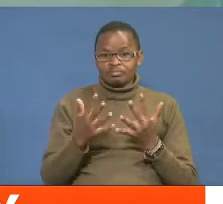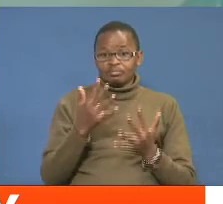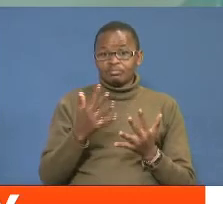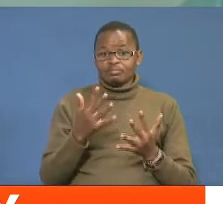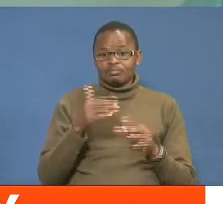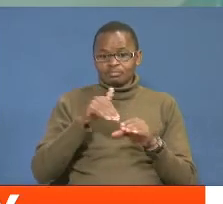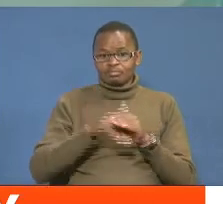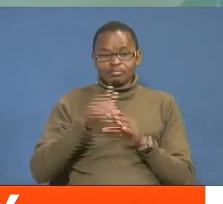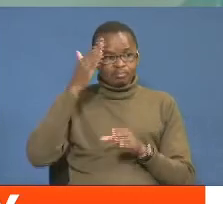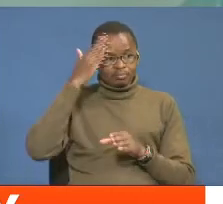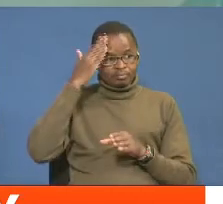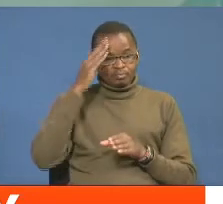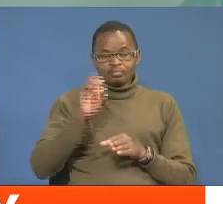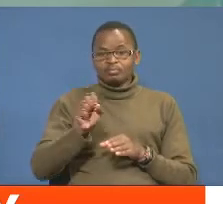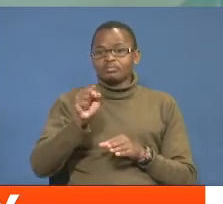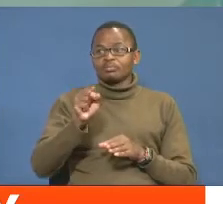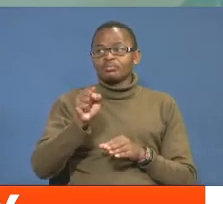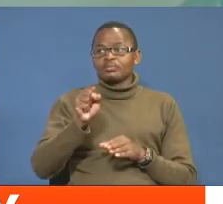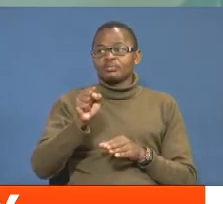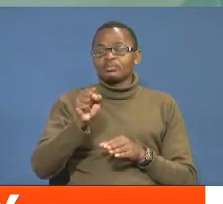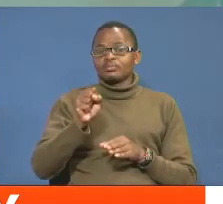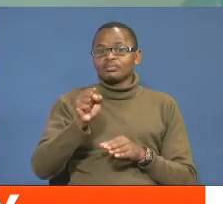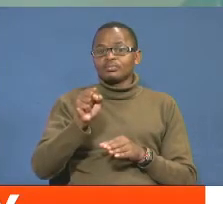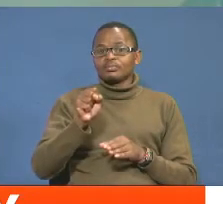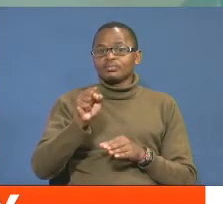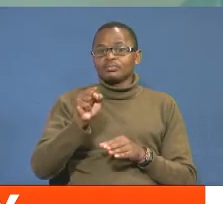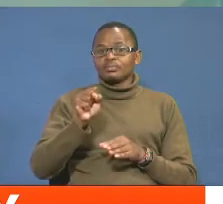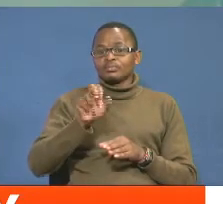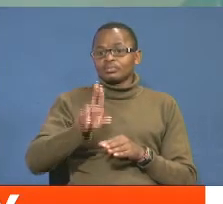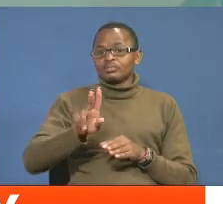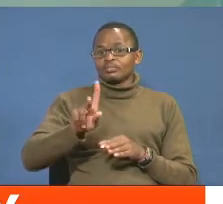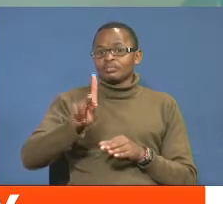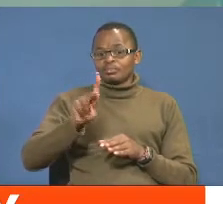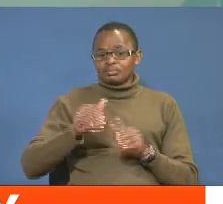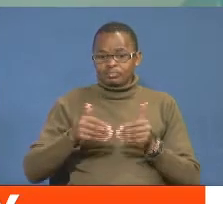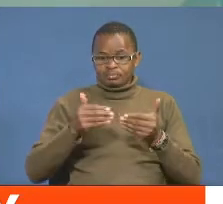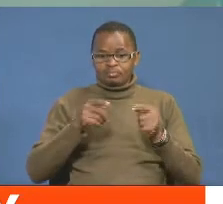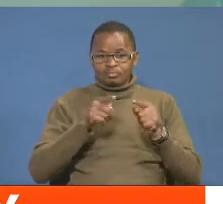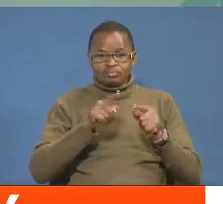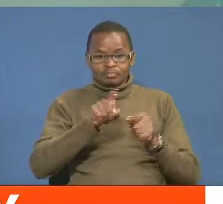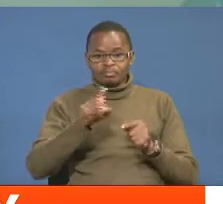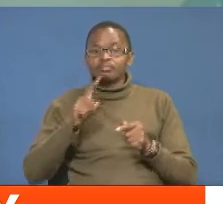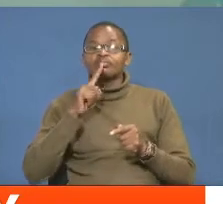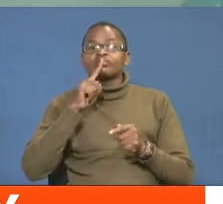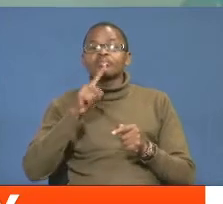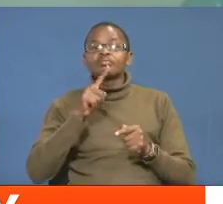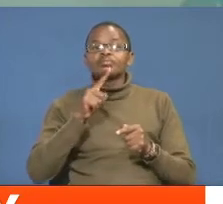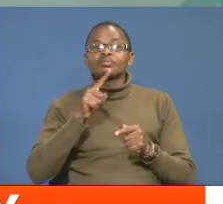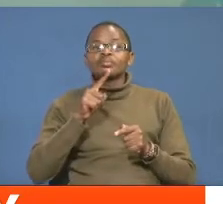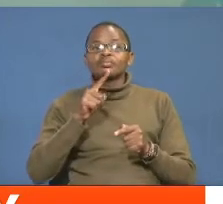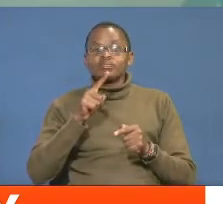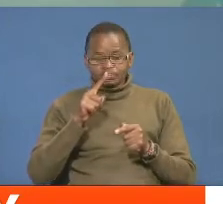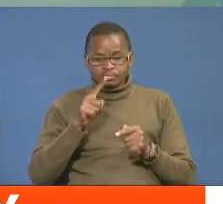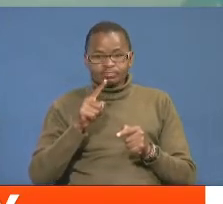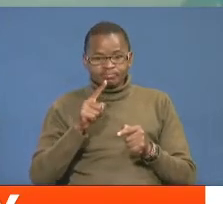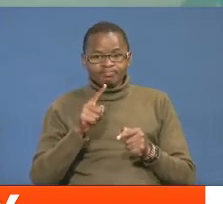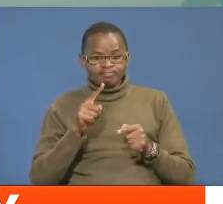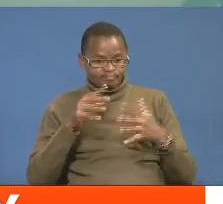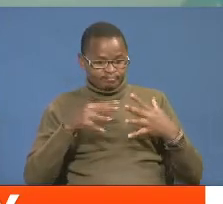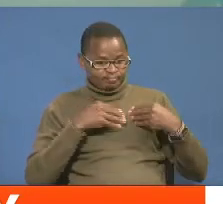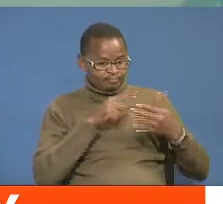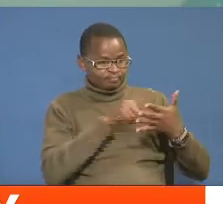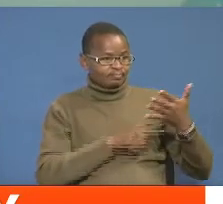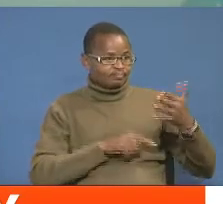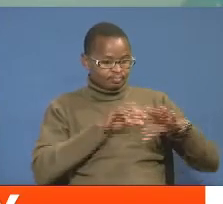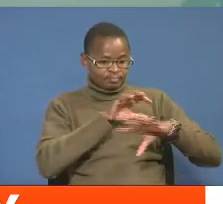that, you know, this was the, you know, UK was willing to give us this vaccine. So in a pandemic, we accept what